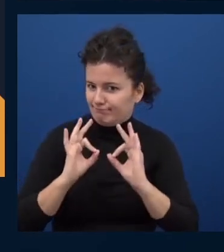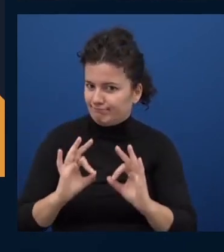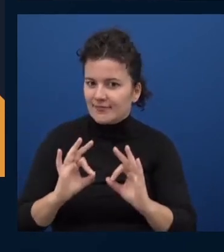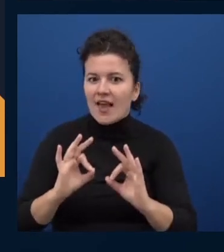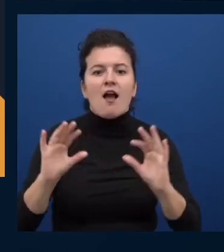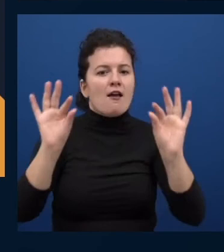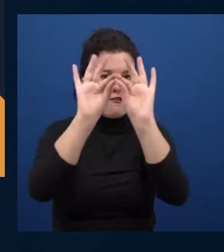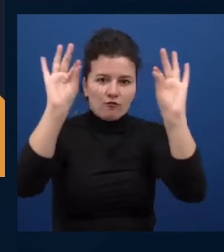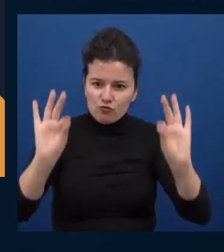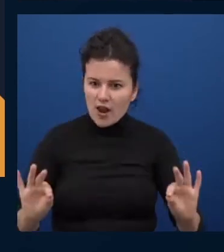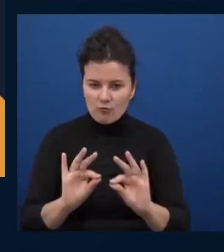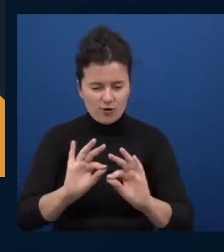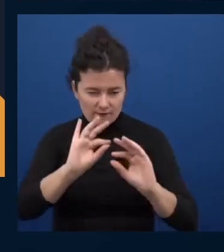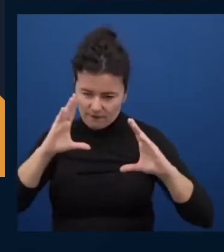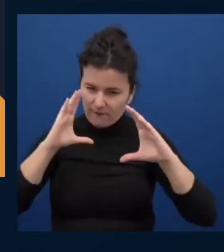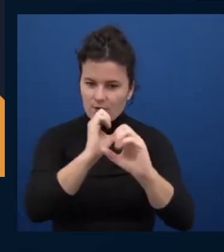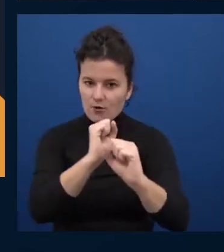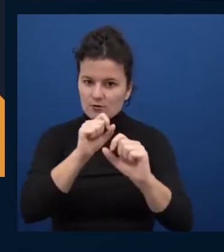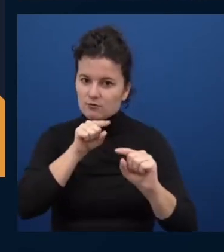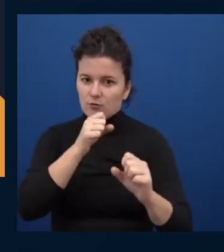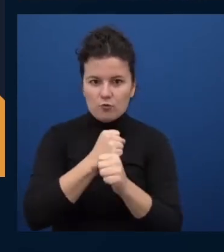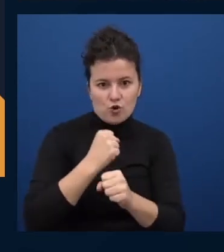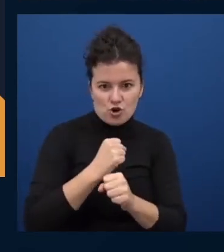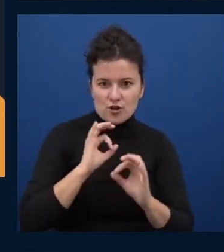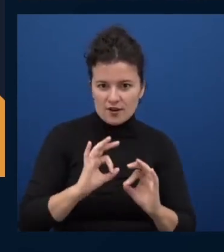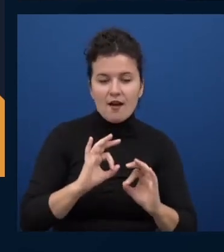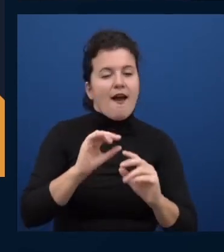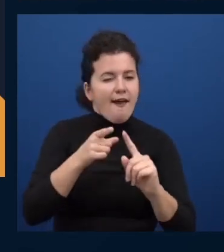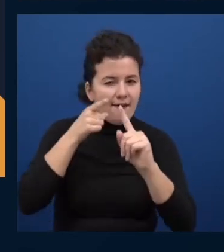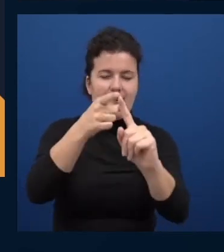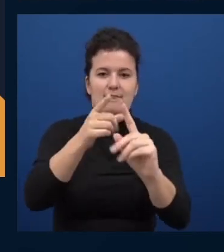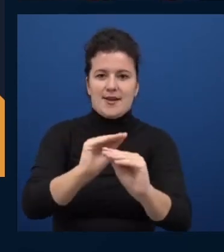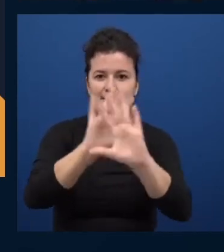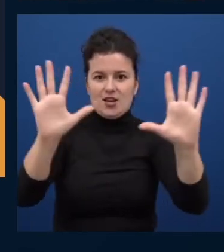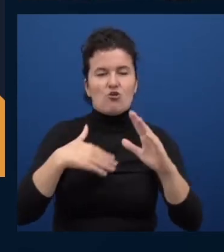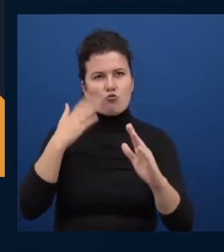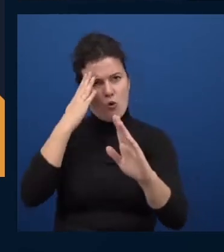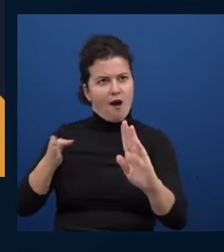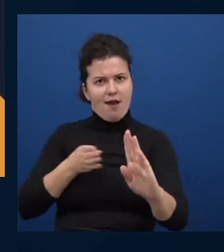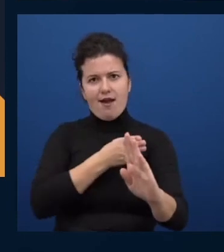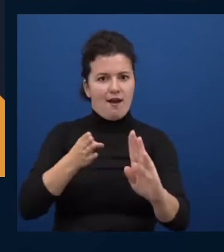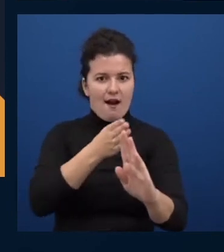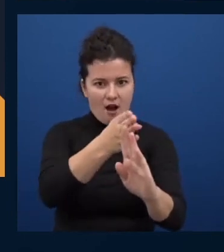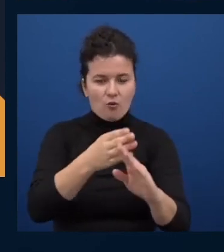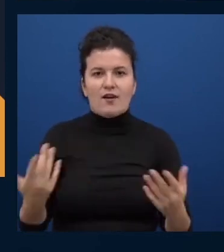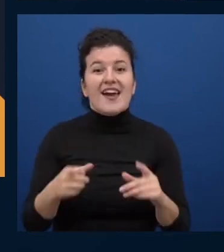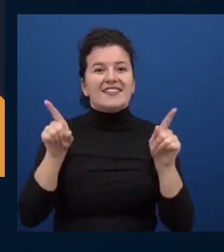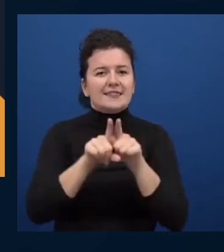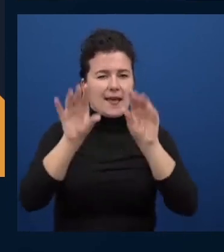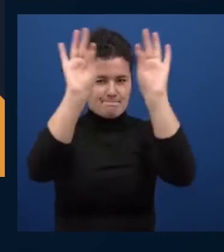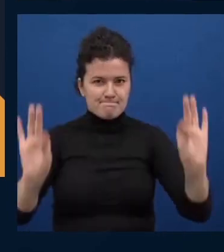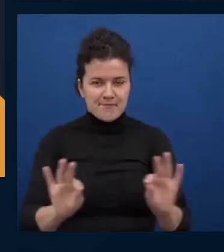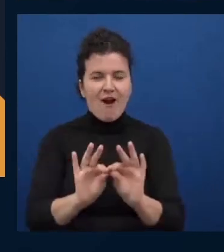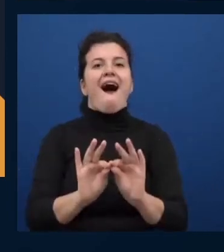walls out of it, but describe how we want to get there and what we think the pieces are in that. So look out for